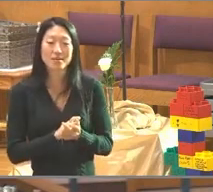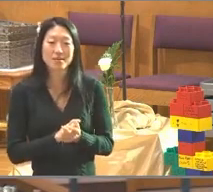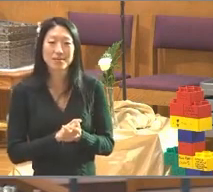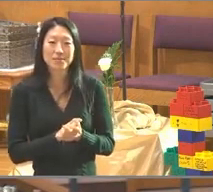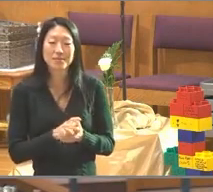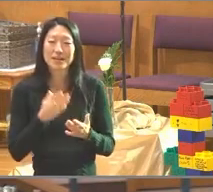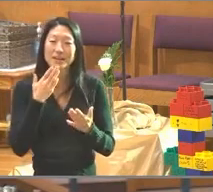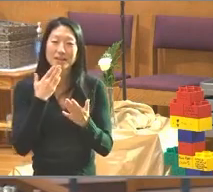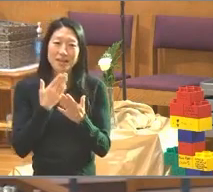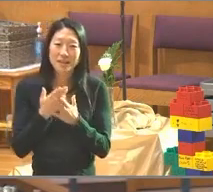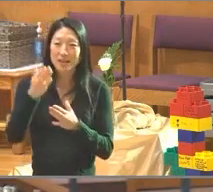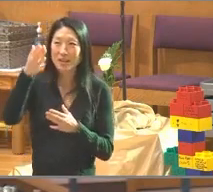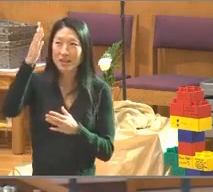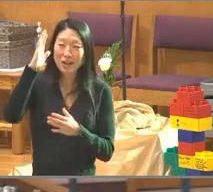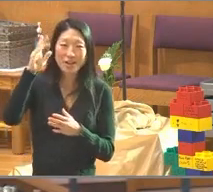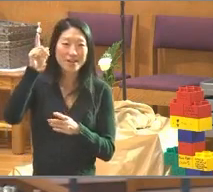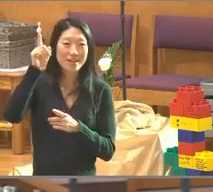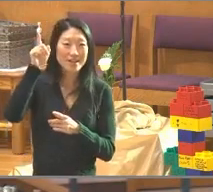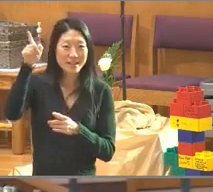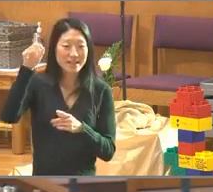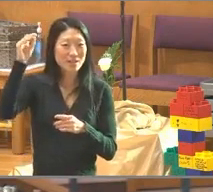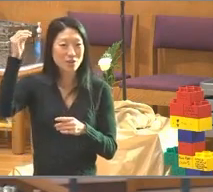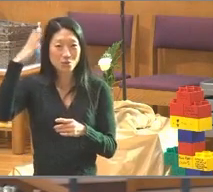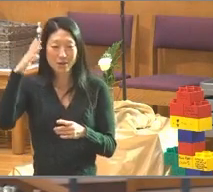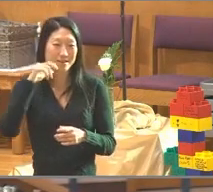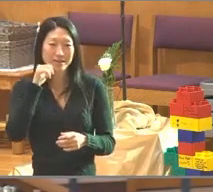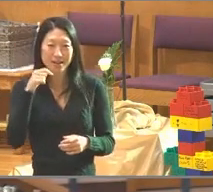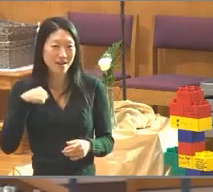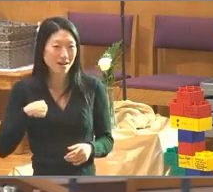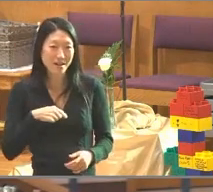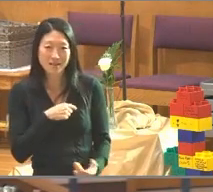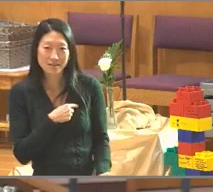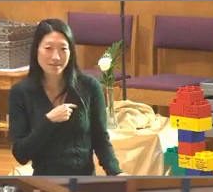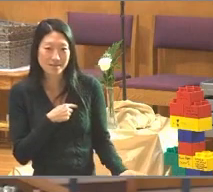Thank God that God gives the grace and not us.